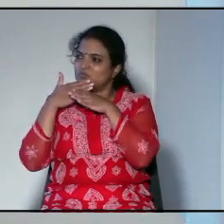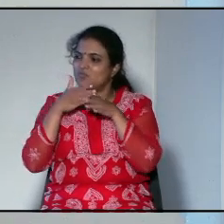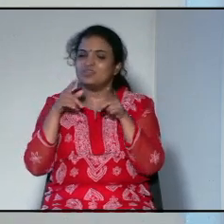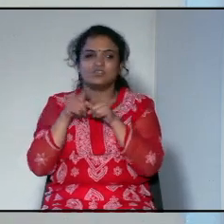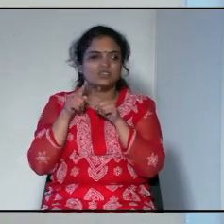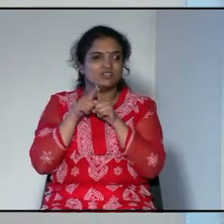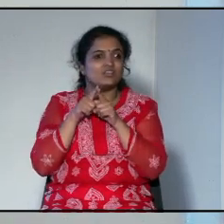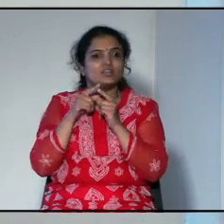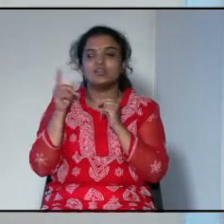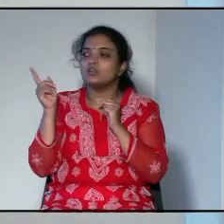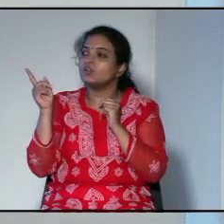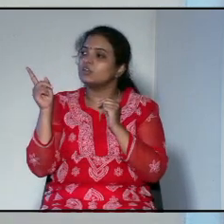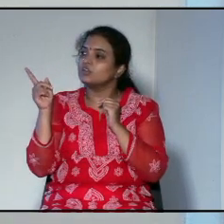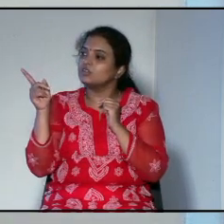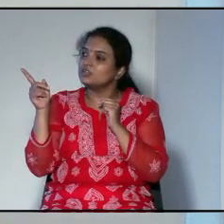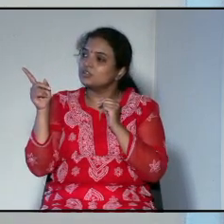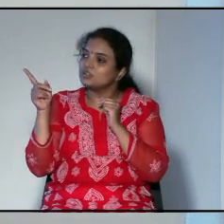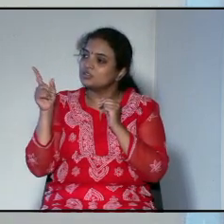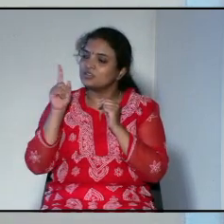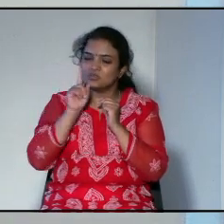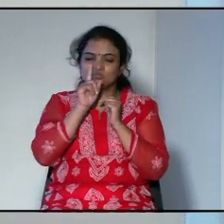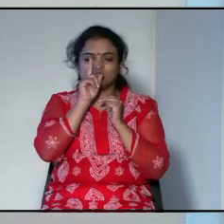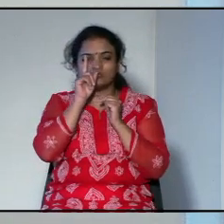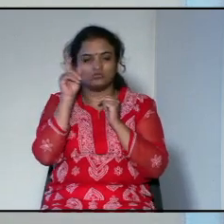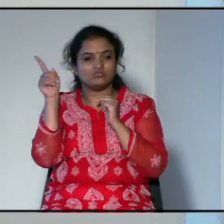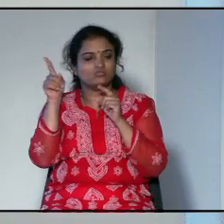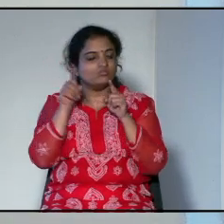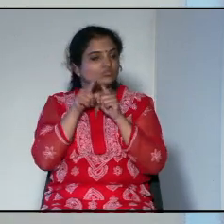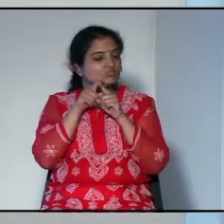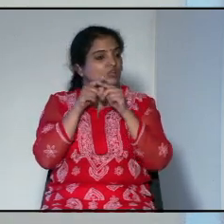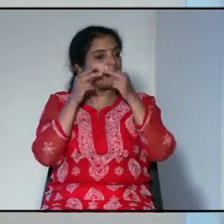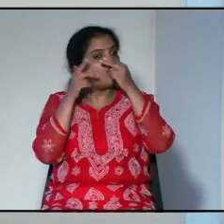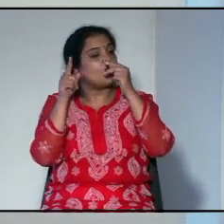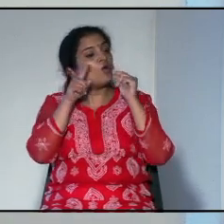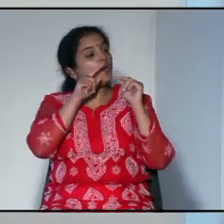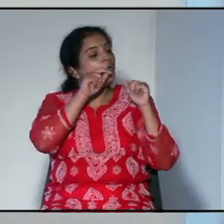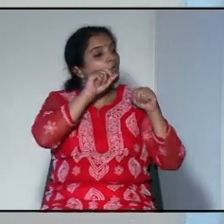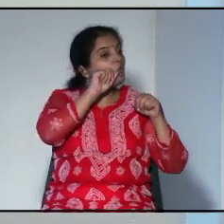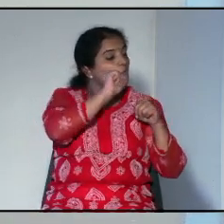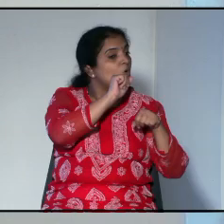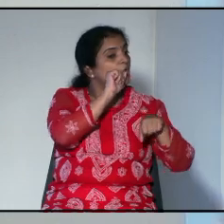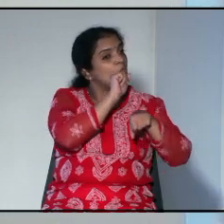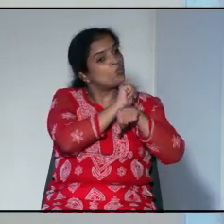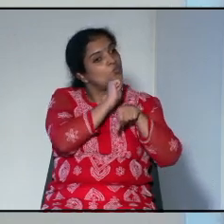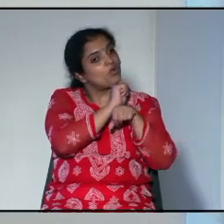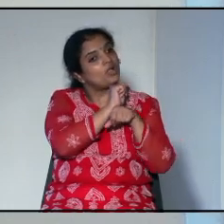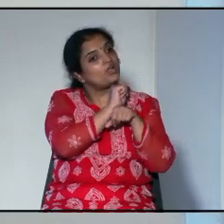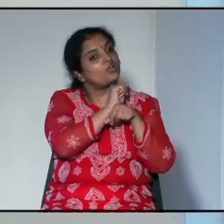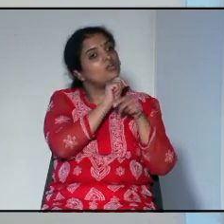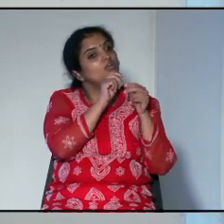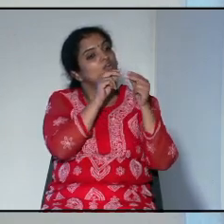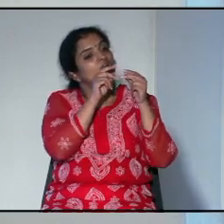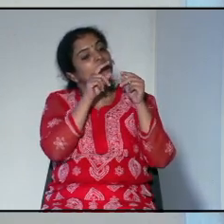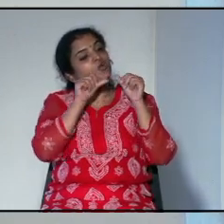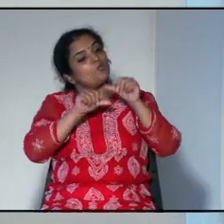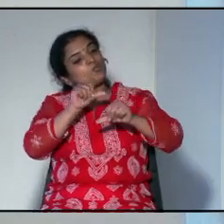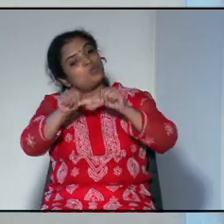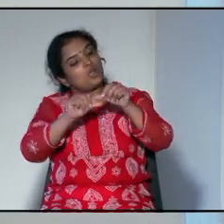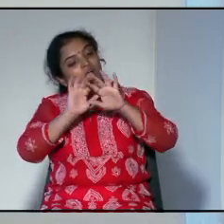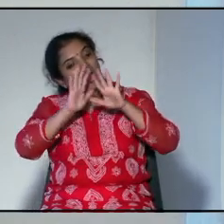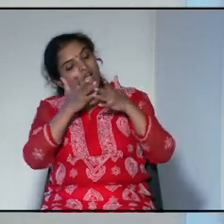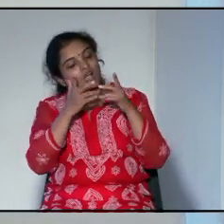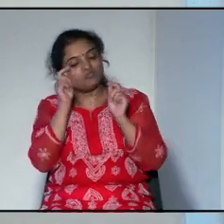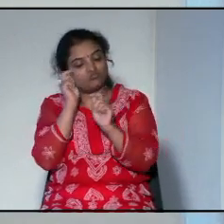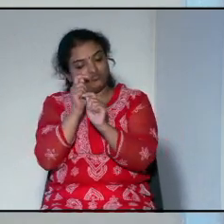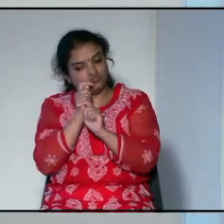Roy, which carries amazing segments on her working process, all at Poddapukur, and many of the